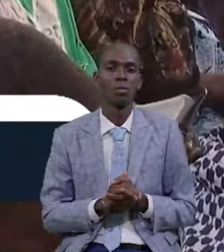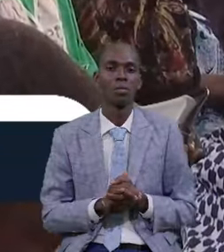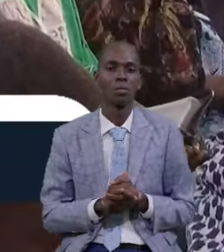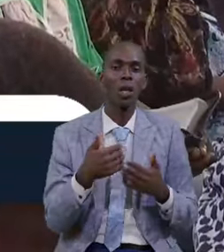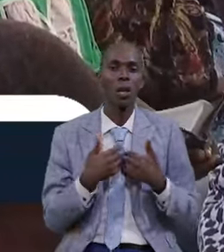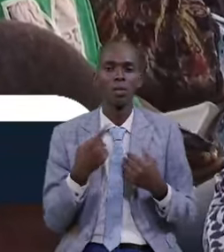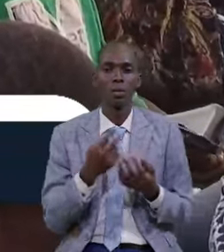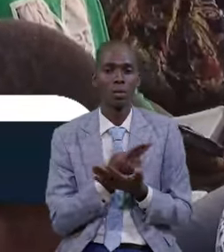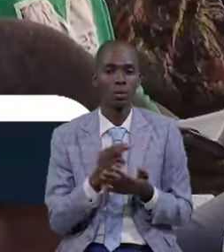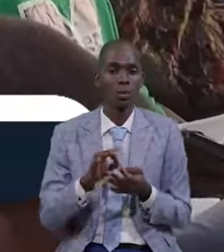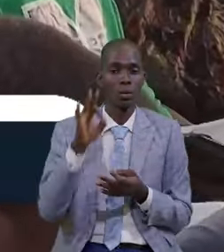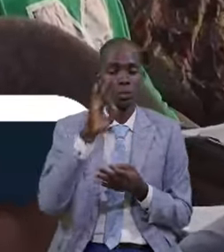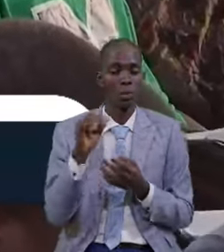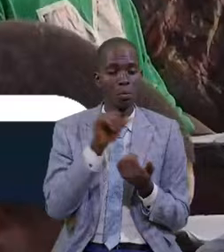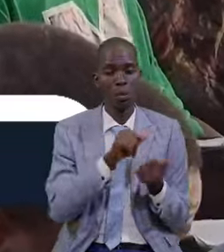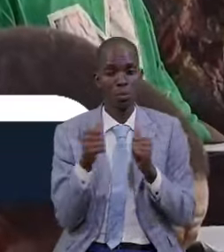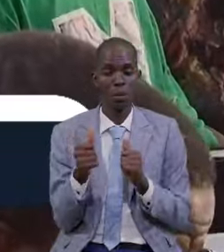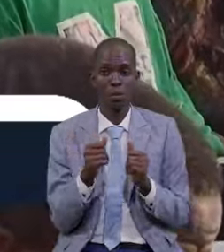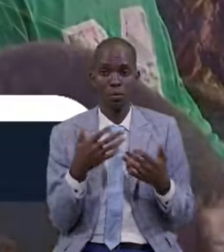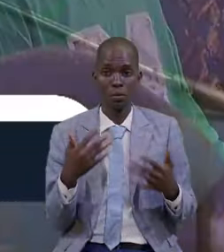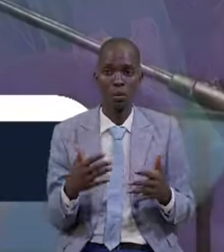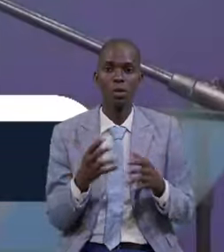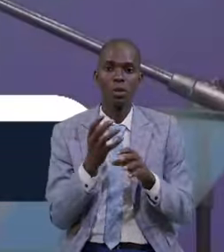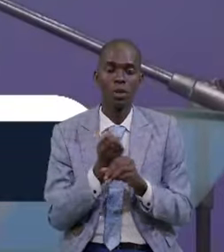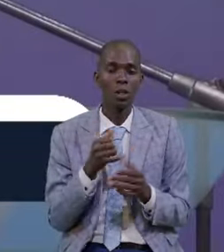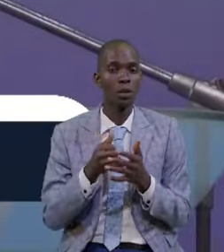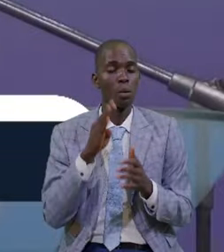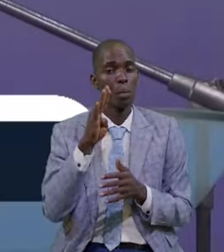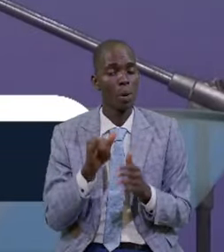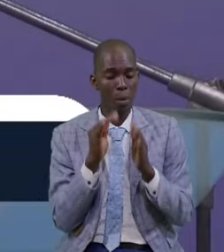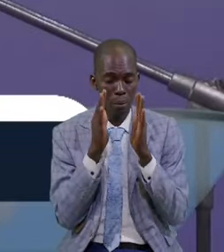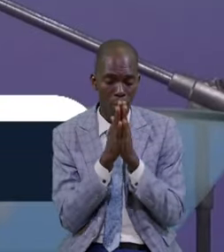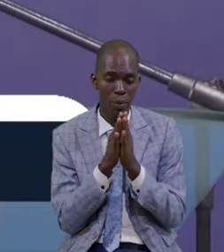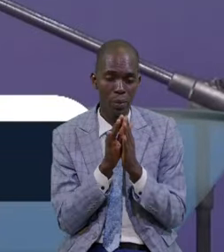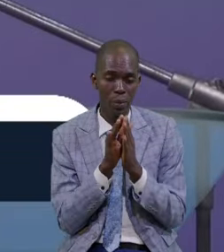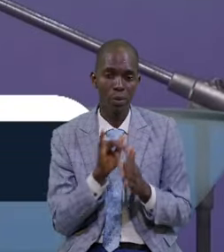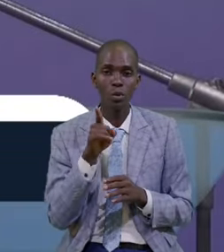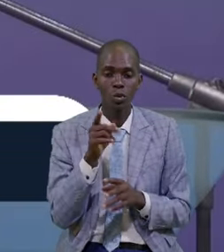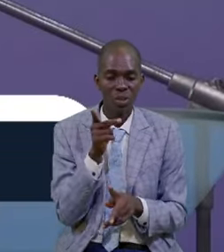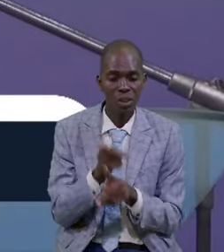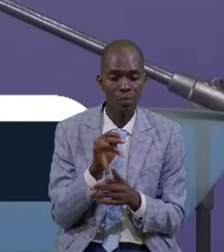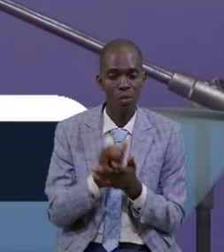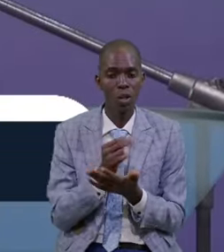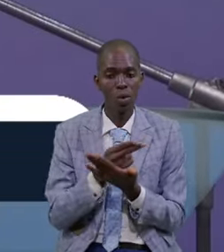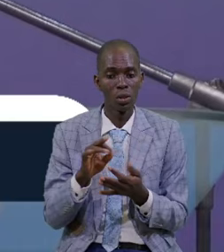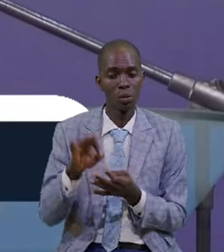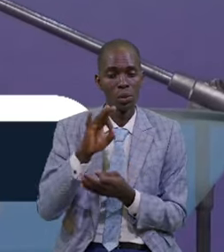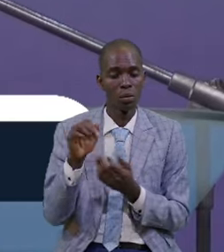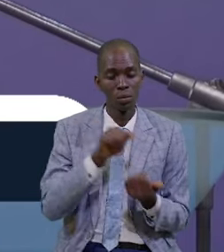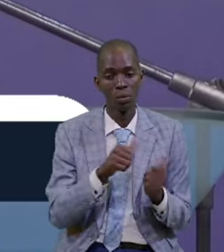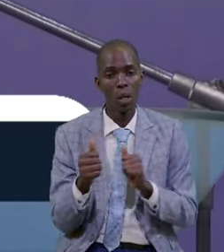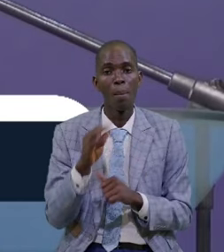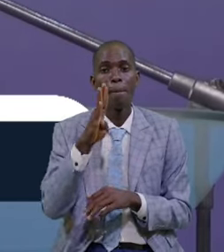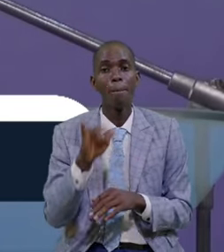Ghost baptism by praying. You keep the Holy Ghost baptism